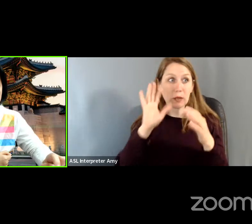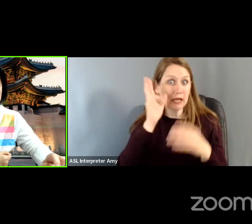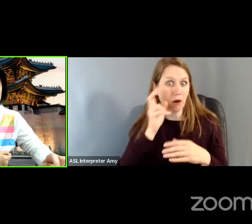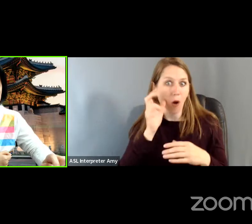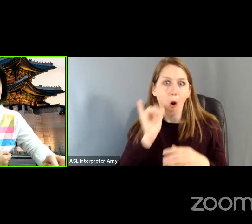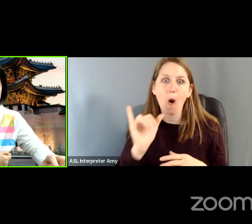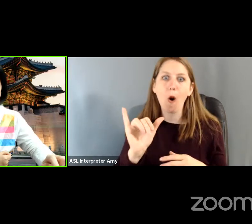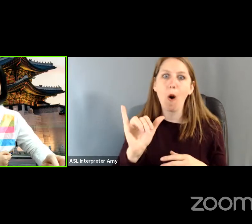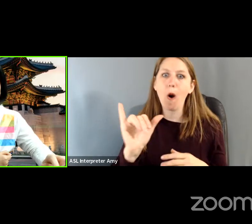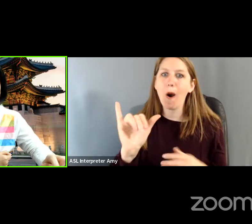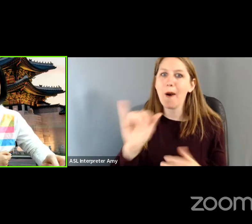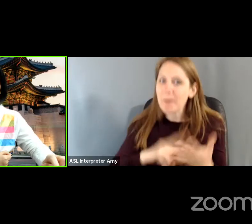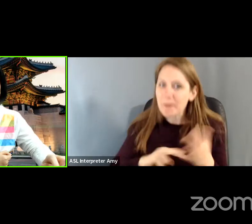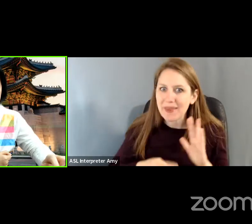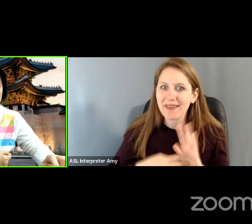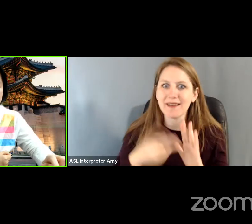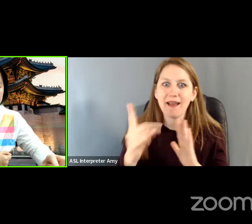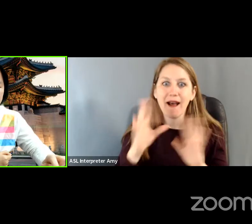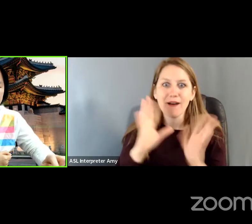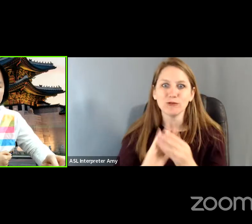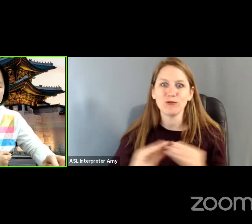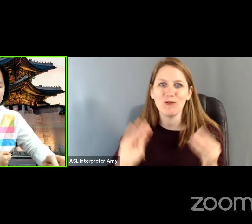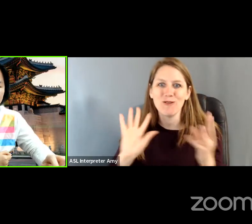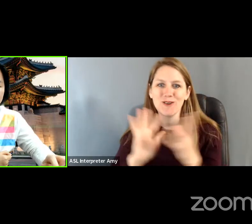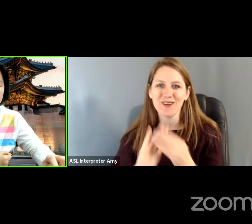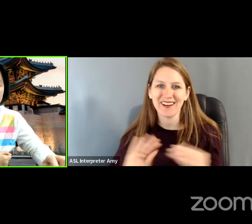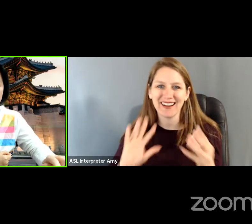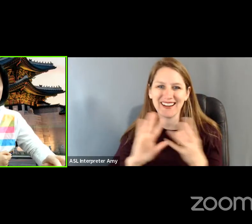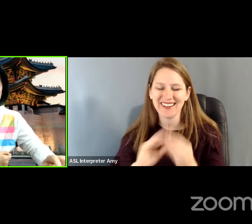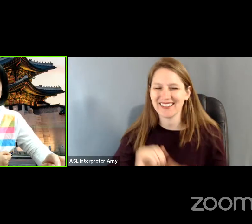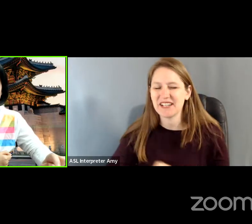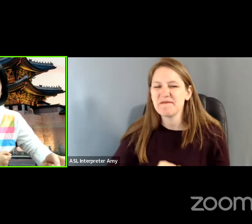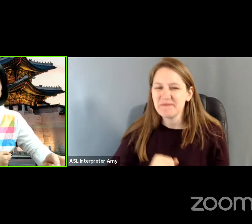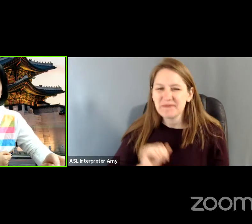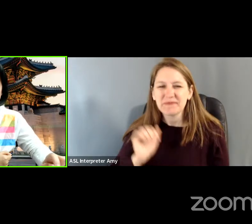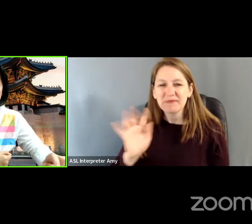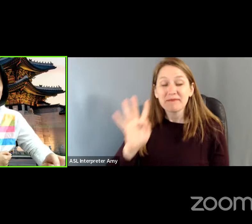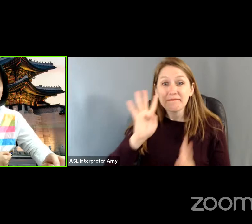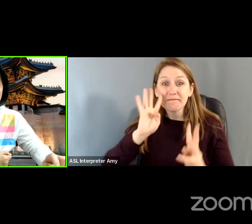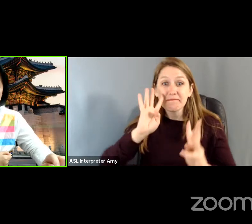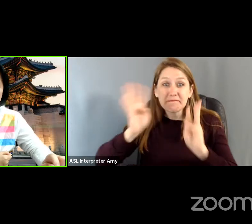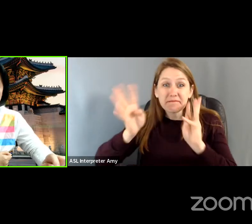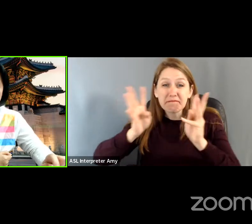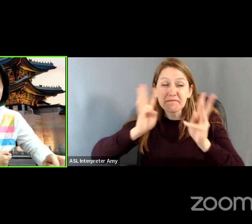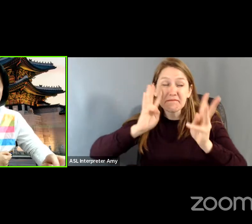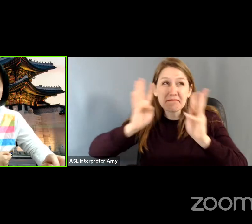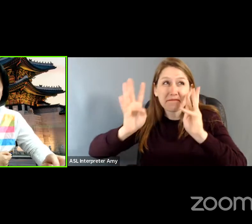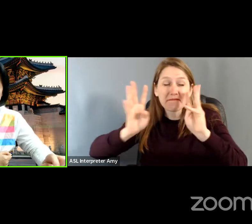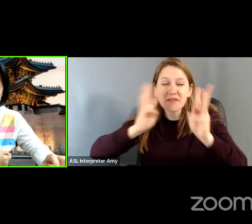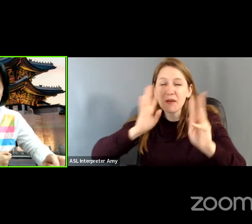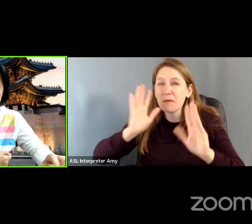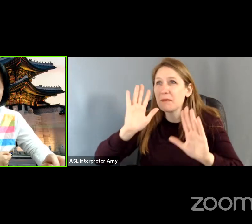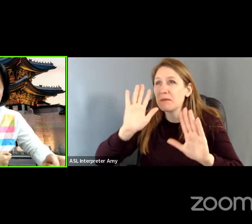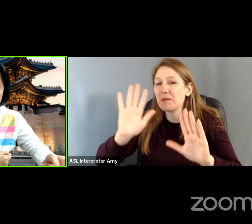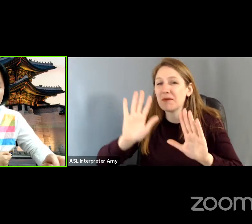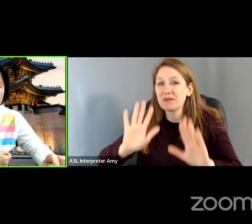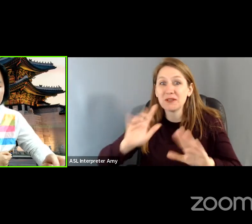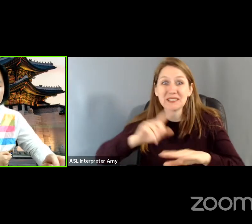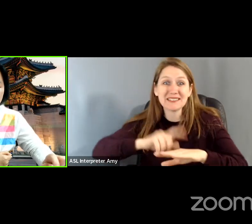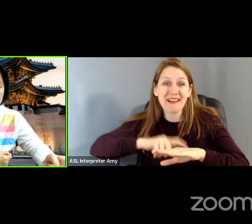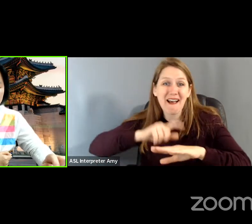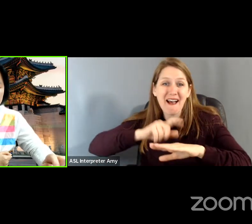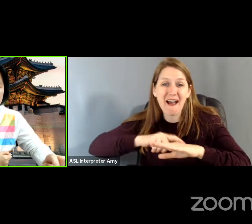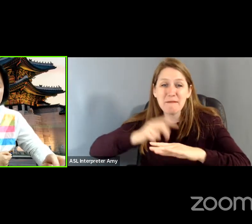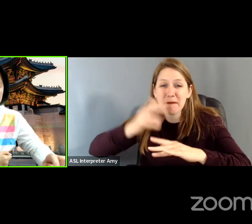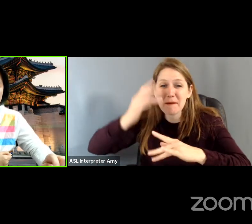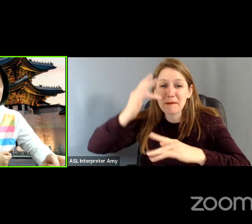the listener to the world of stories. It conjures up a fantastic time and space